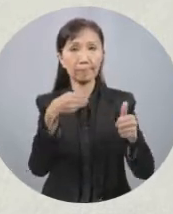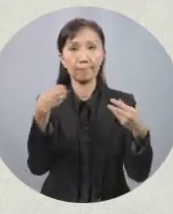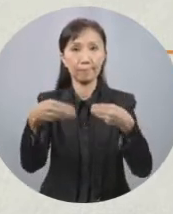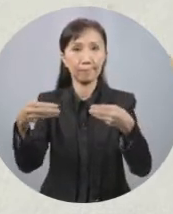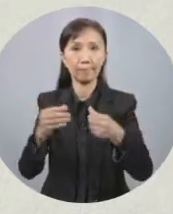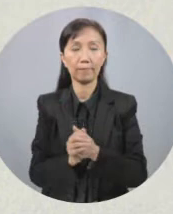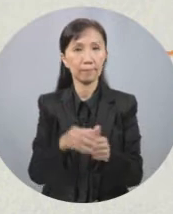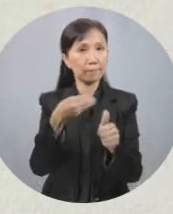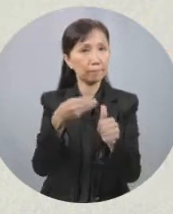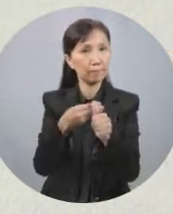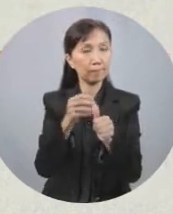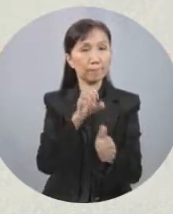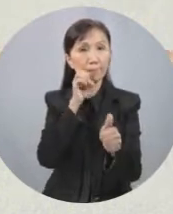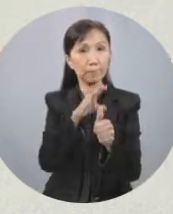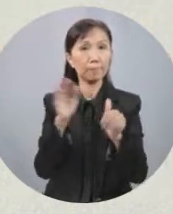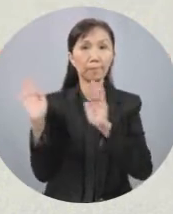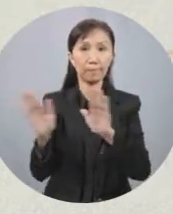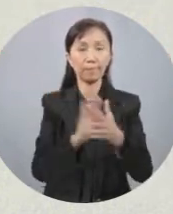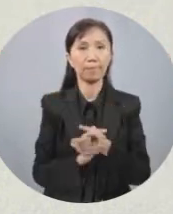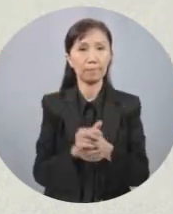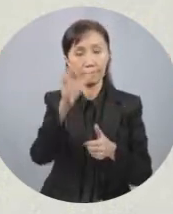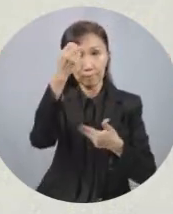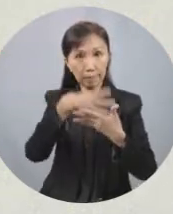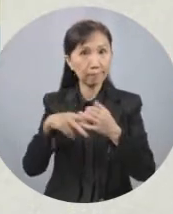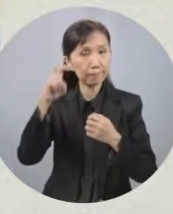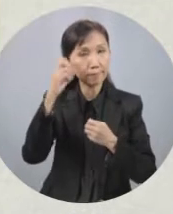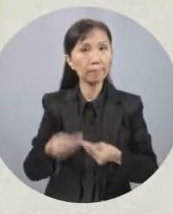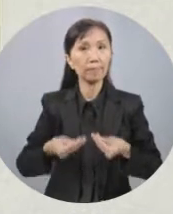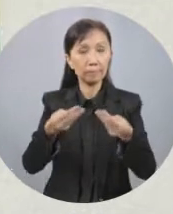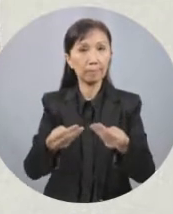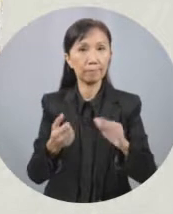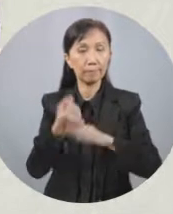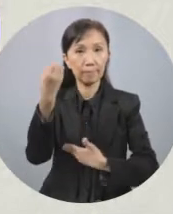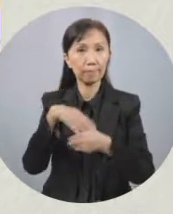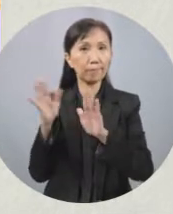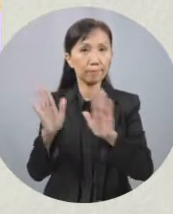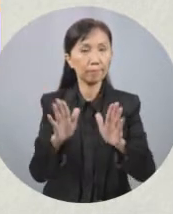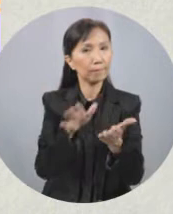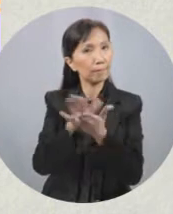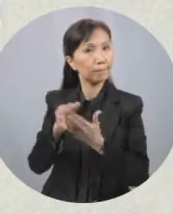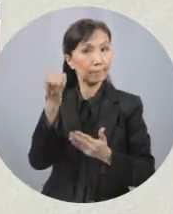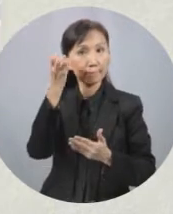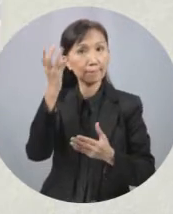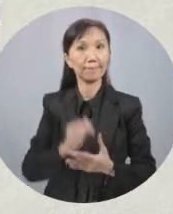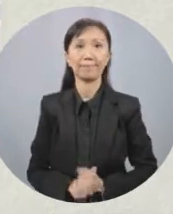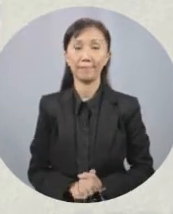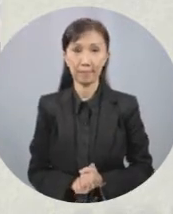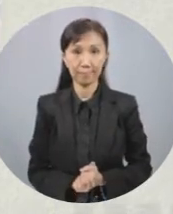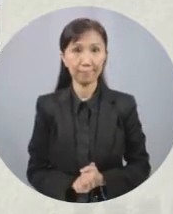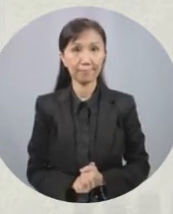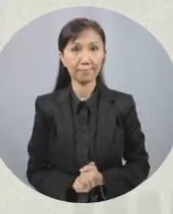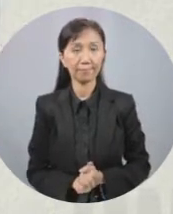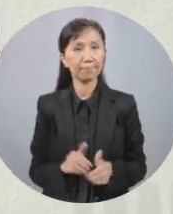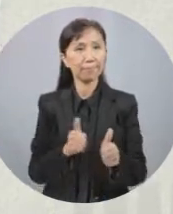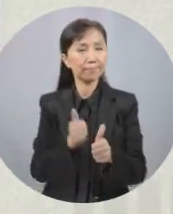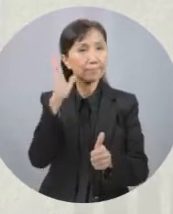the Anti-discrimination Ordinances through complaint handling, publicity and education, training and consultancy, policy research,